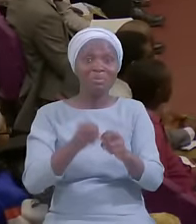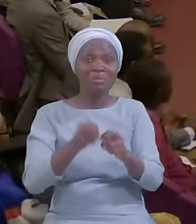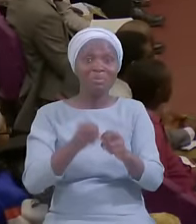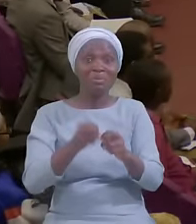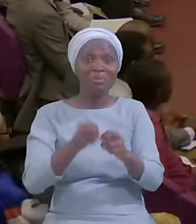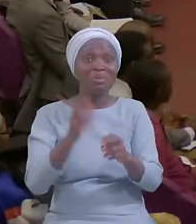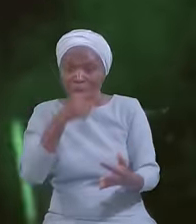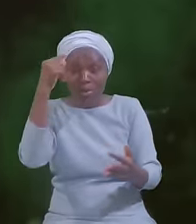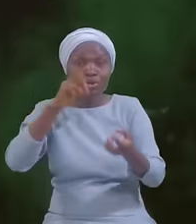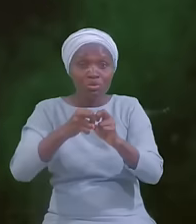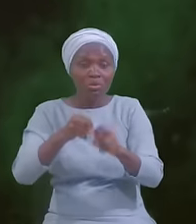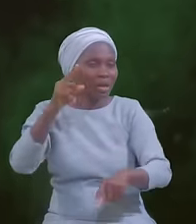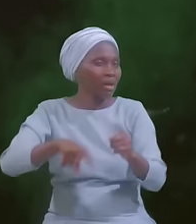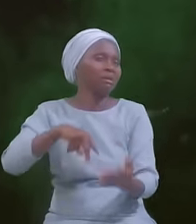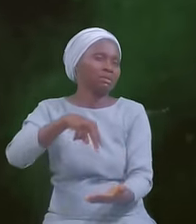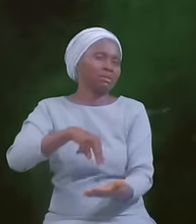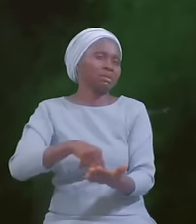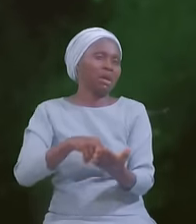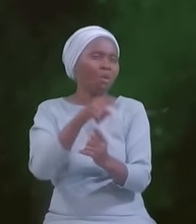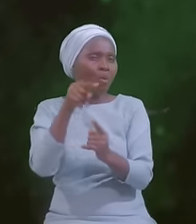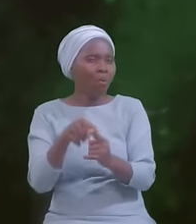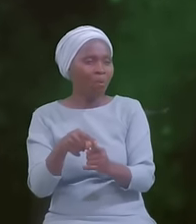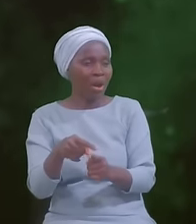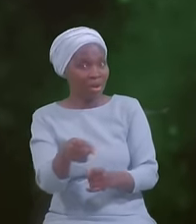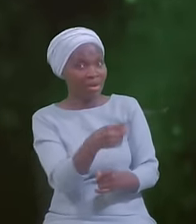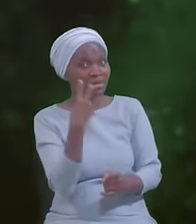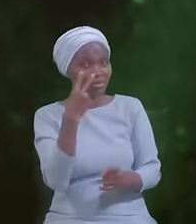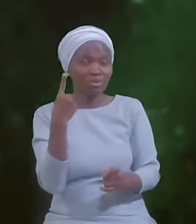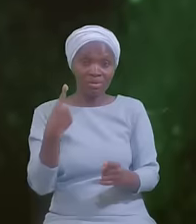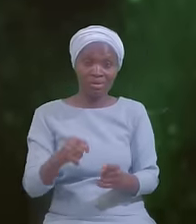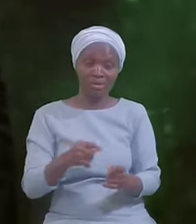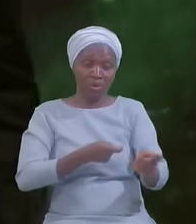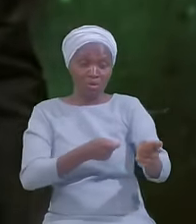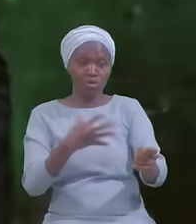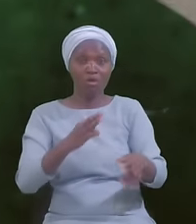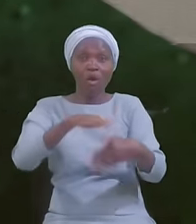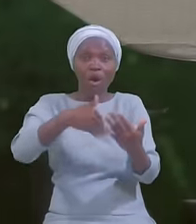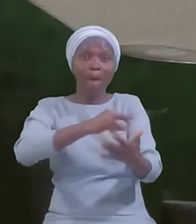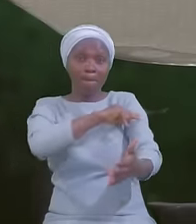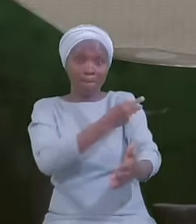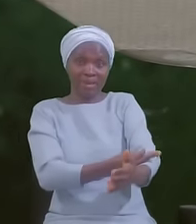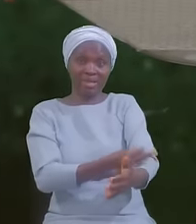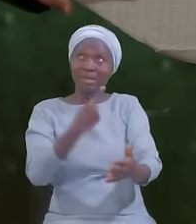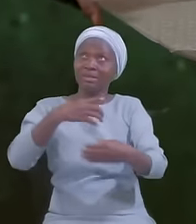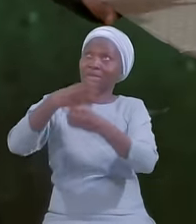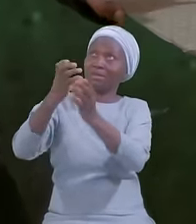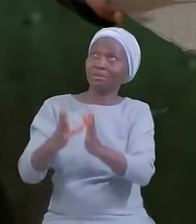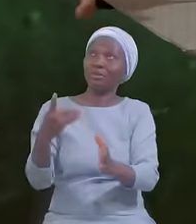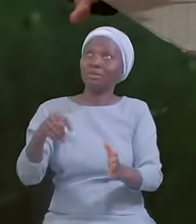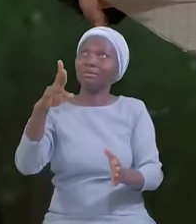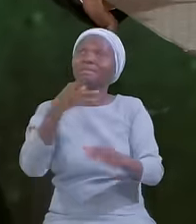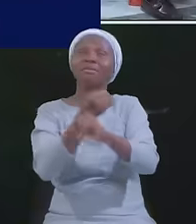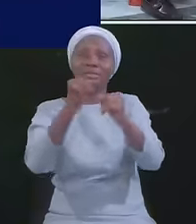you exalt the preeminence of the Almighty, of the Creator, of the Redeemer, the